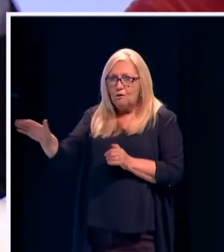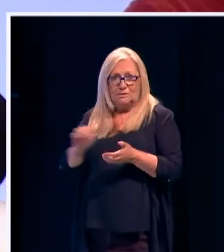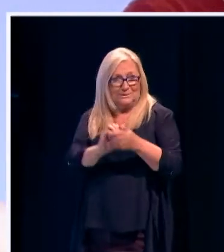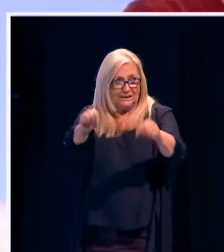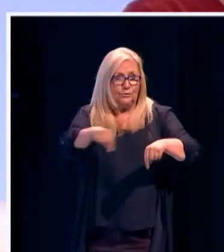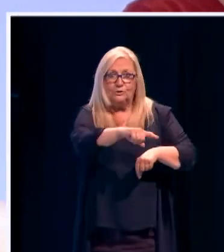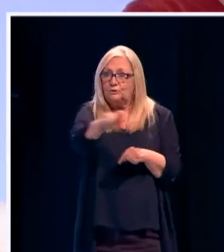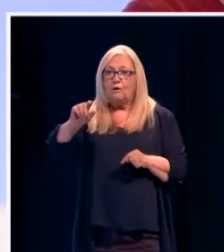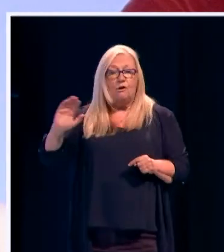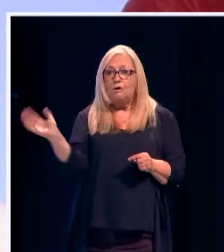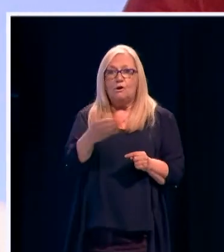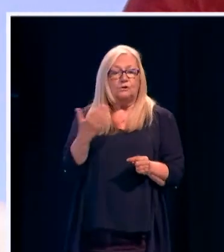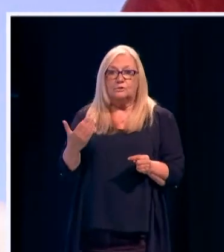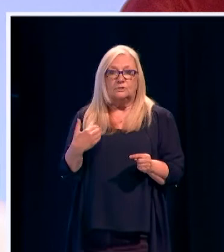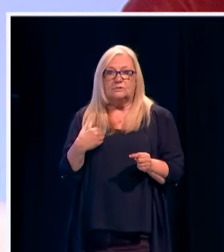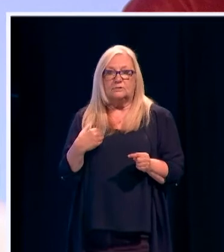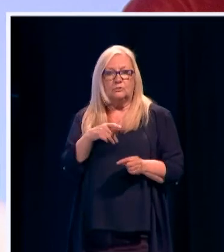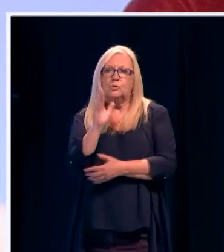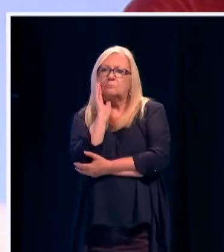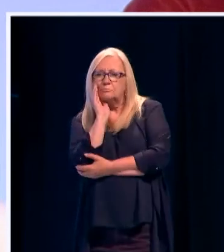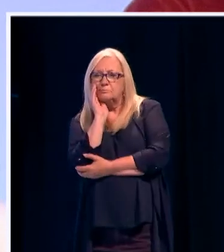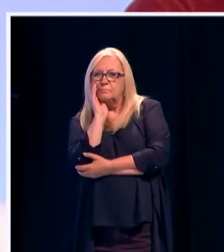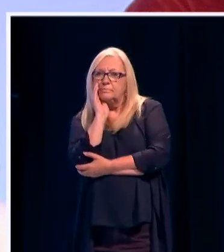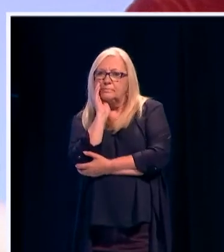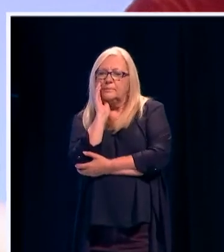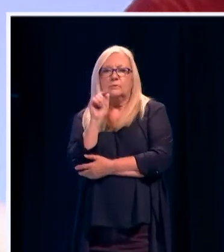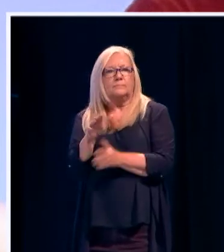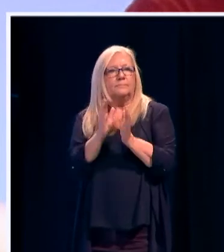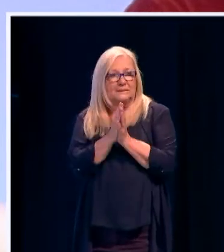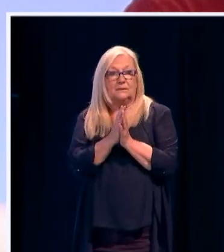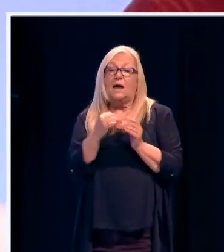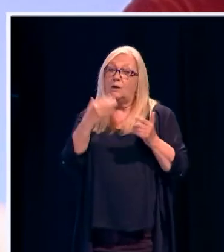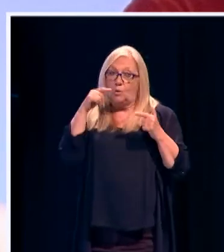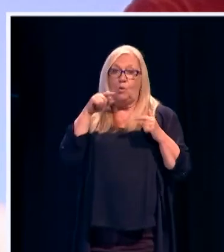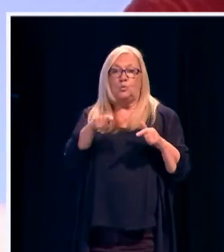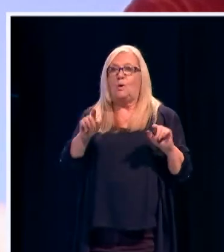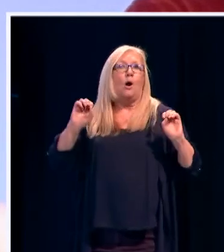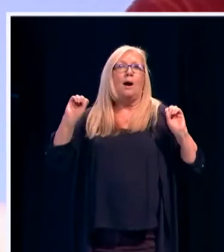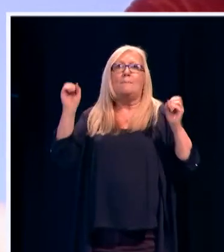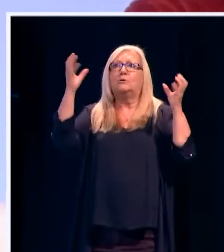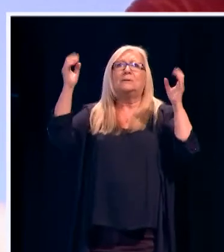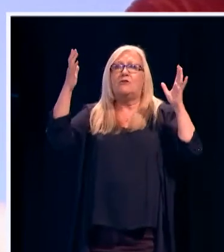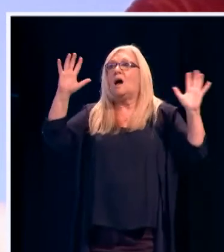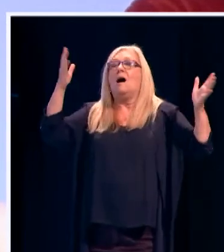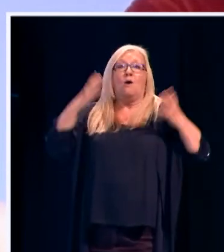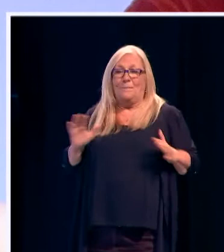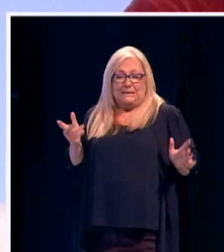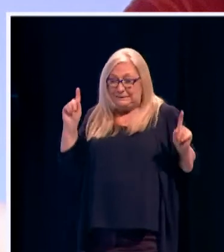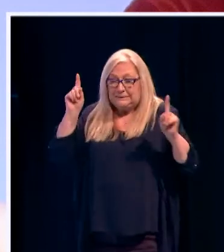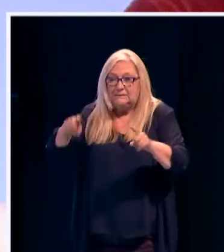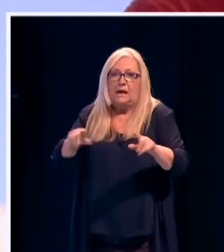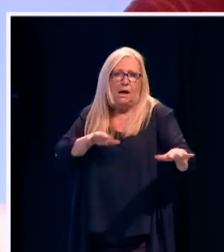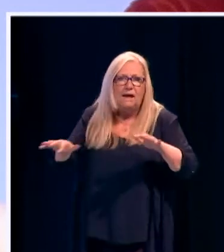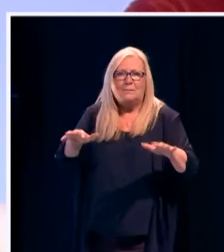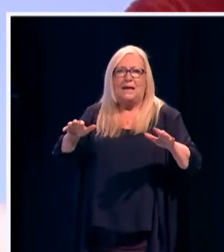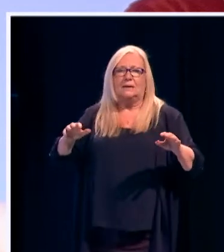here and that are listening and are playing a great role in humanitarian situation. I would make a